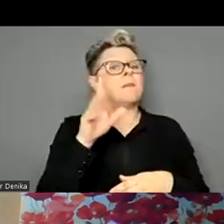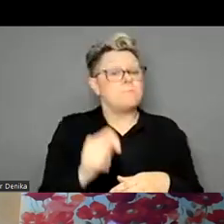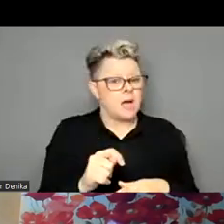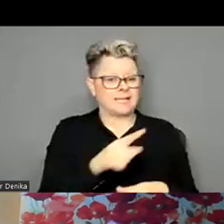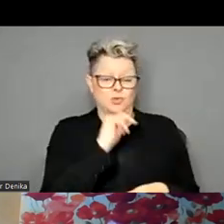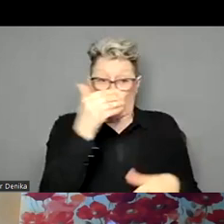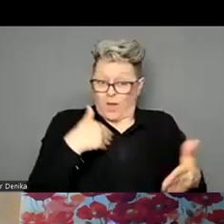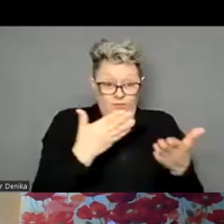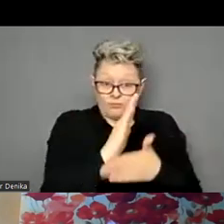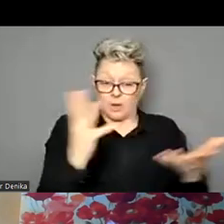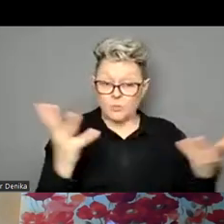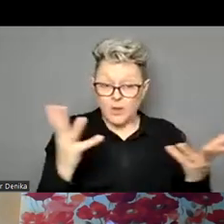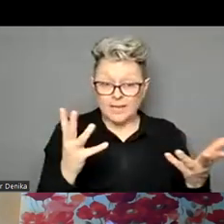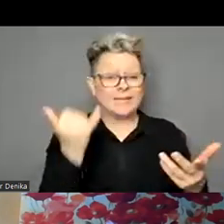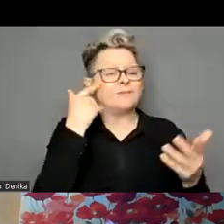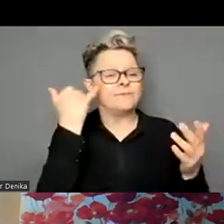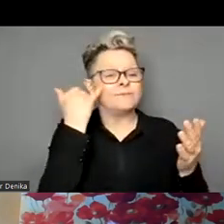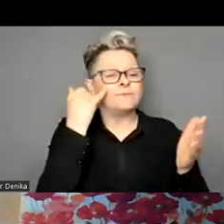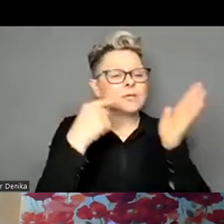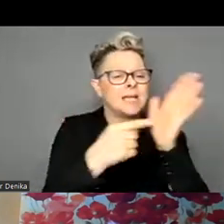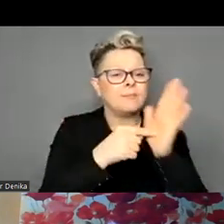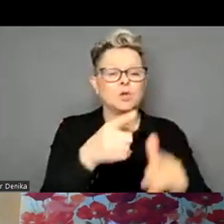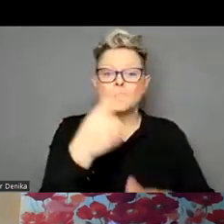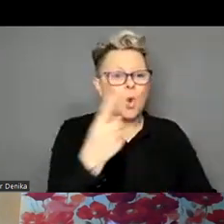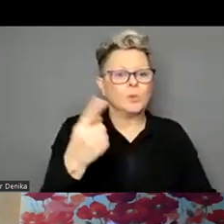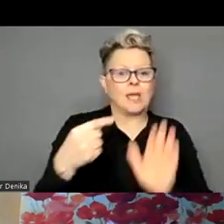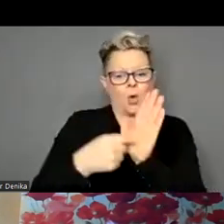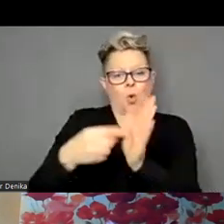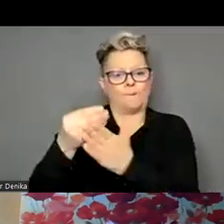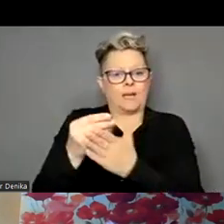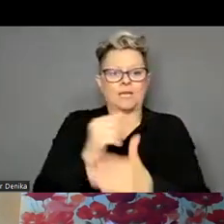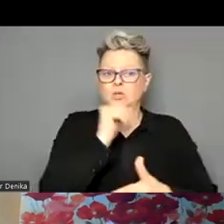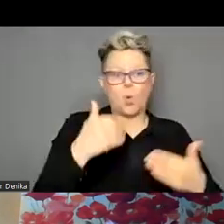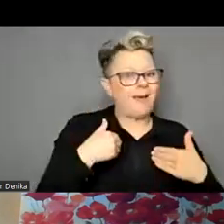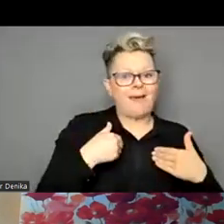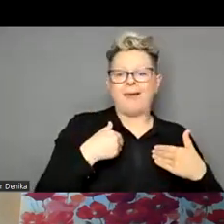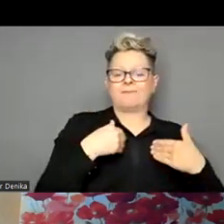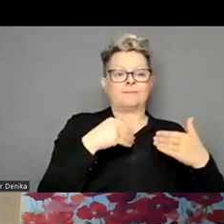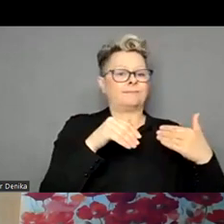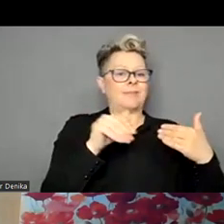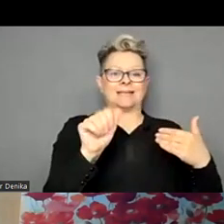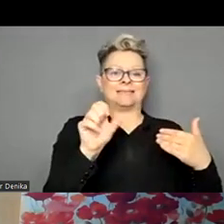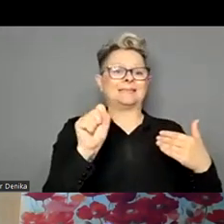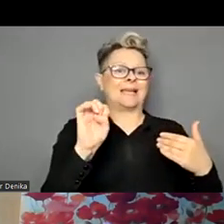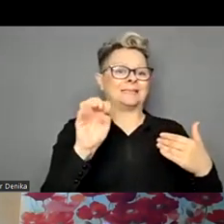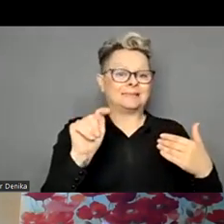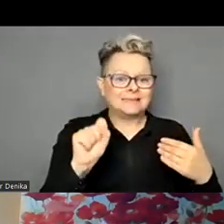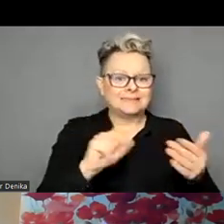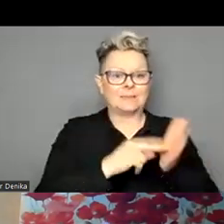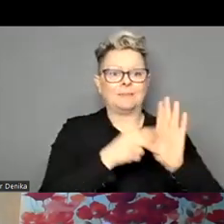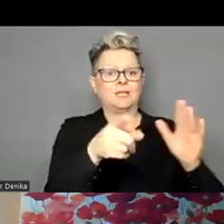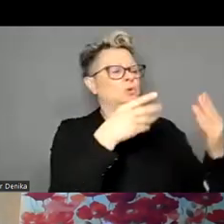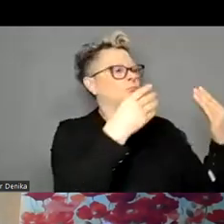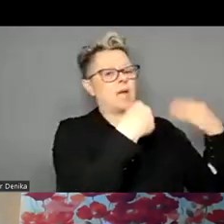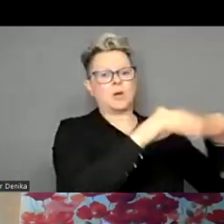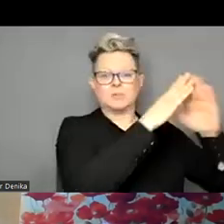actually do have no assets, only liabilities. You sold your house long ago, you've spent your money, and you have a bunch of credit card